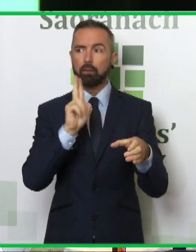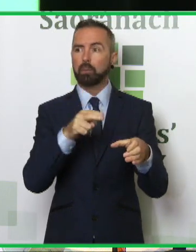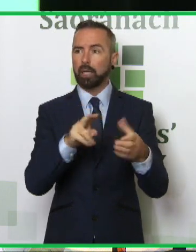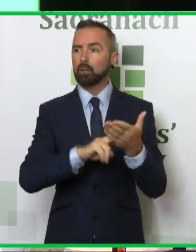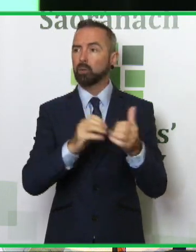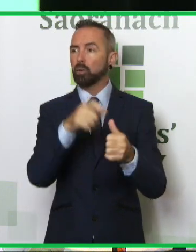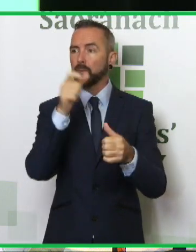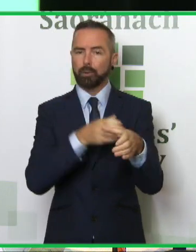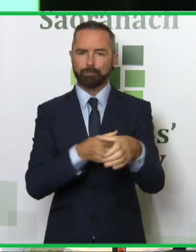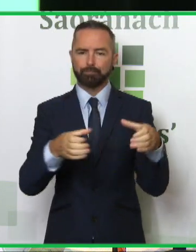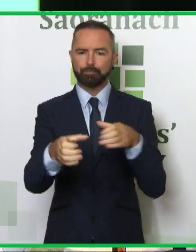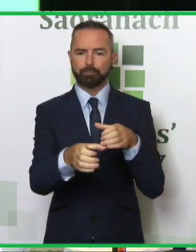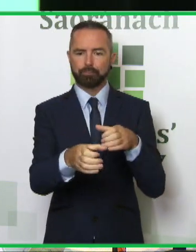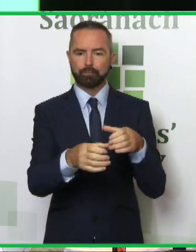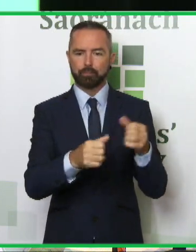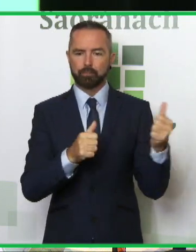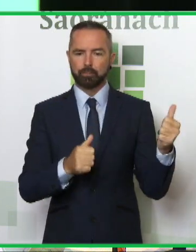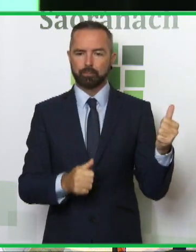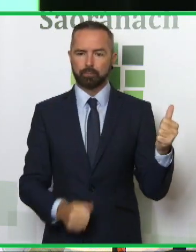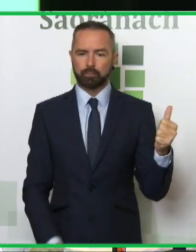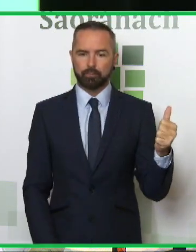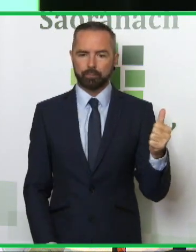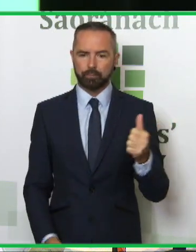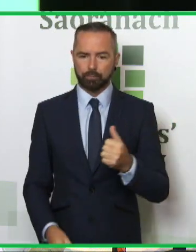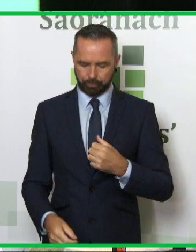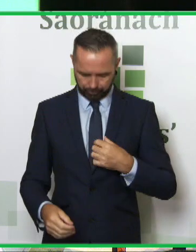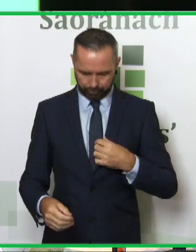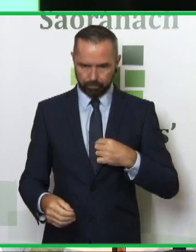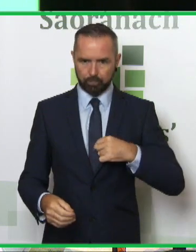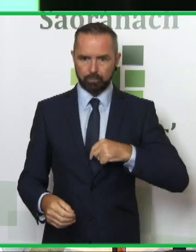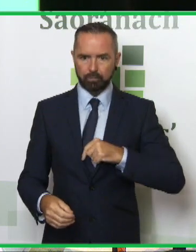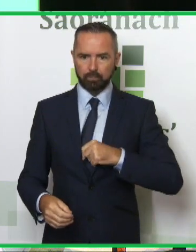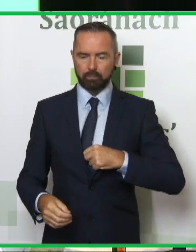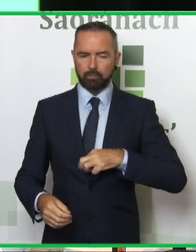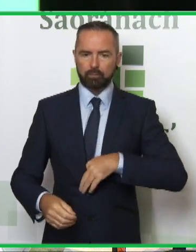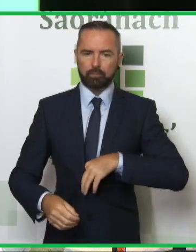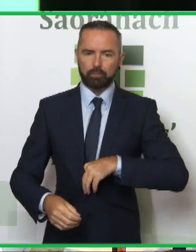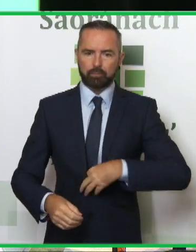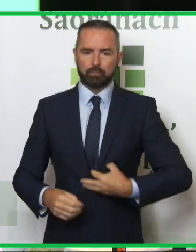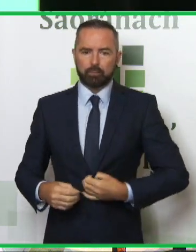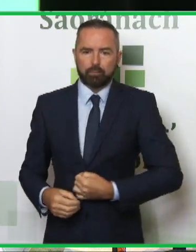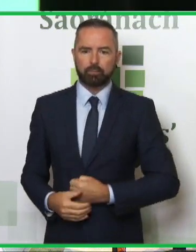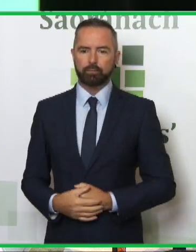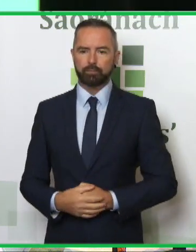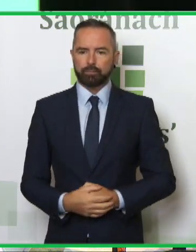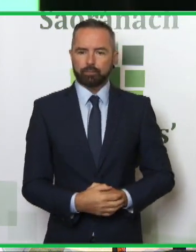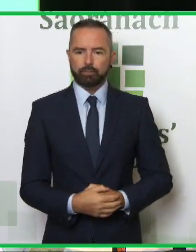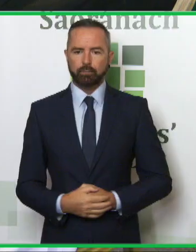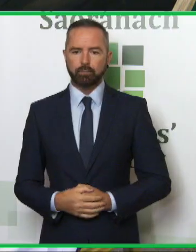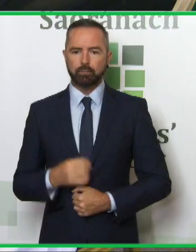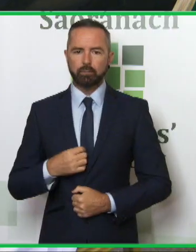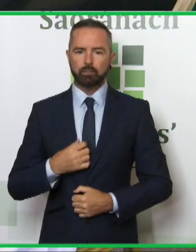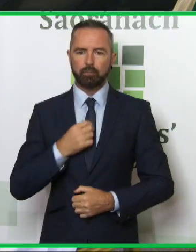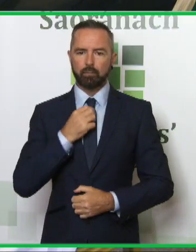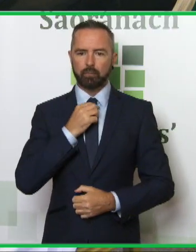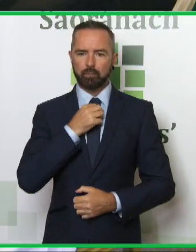that list. So can I just ask you, please, first of all, if you're interested, please put your name on that. How are we going to collect? We collect them from the tables. We